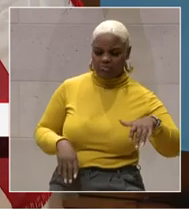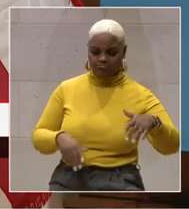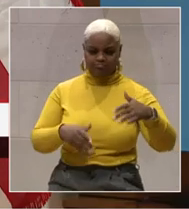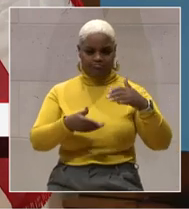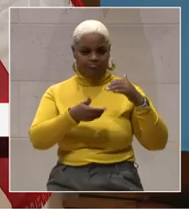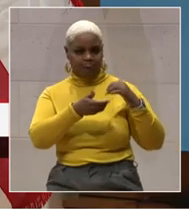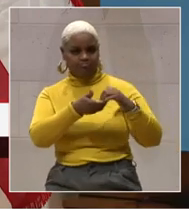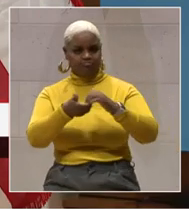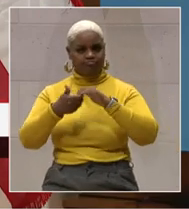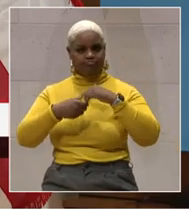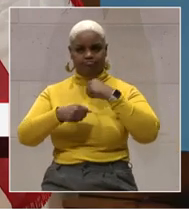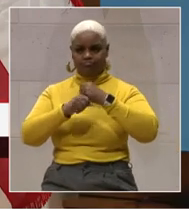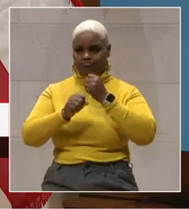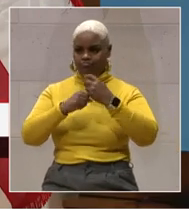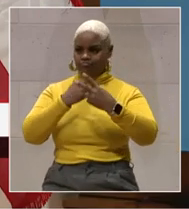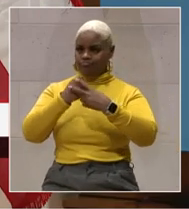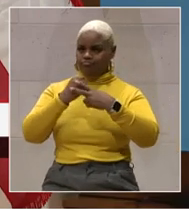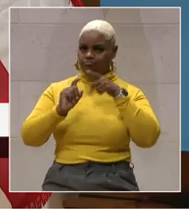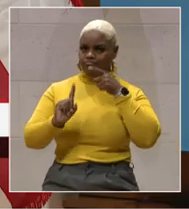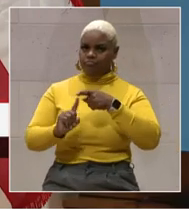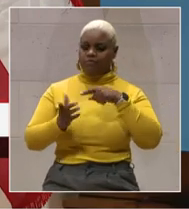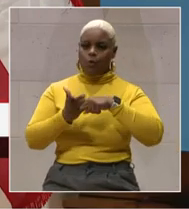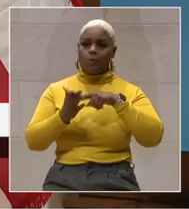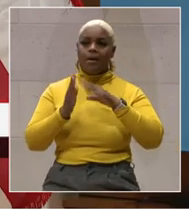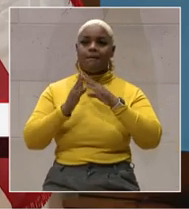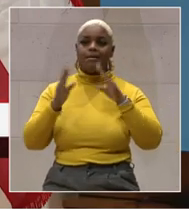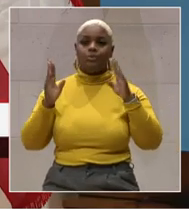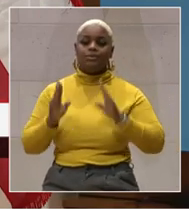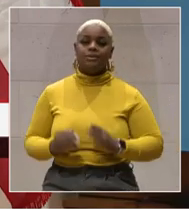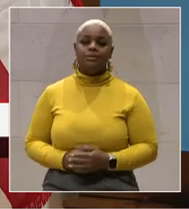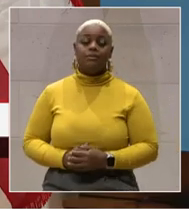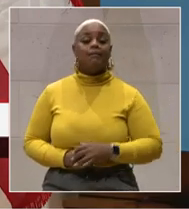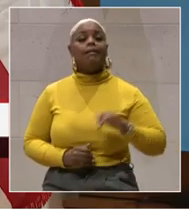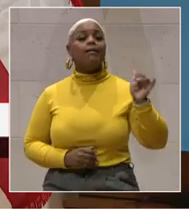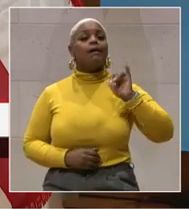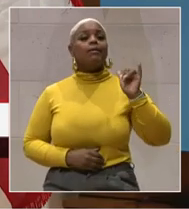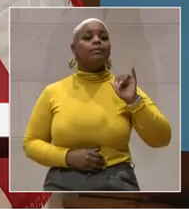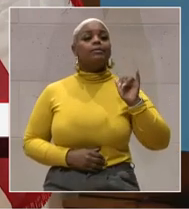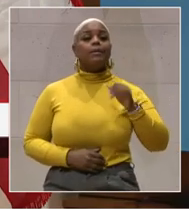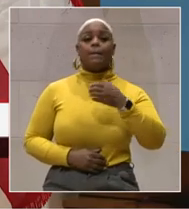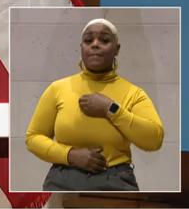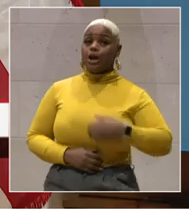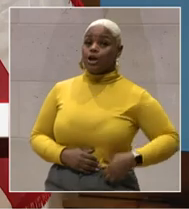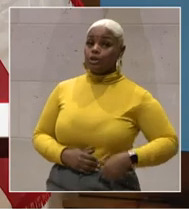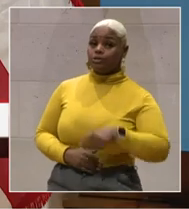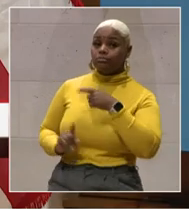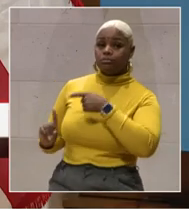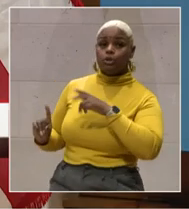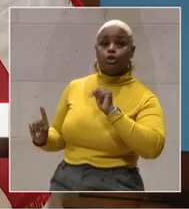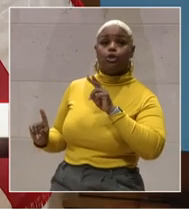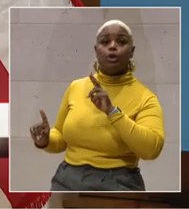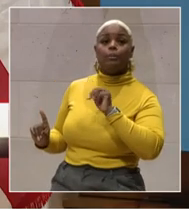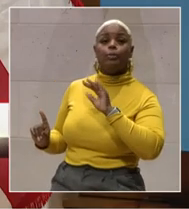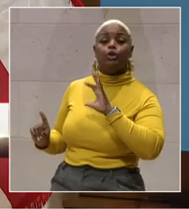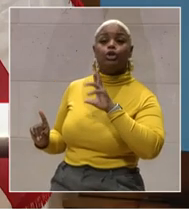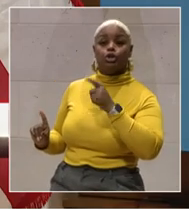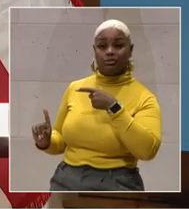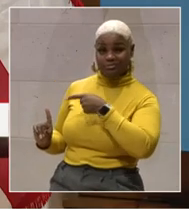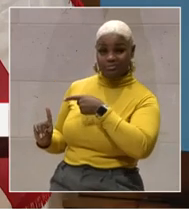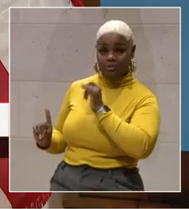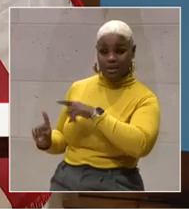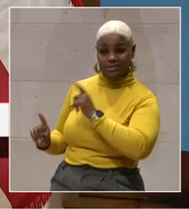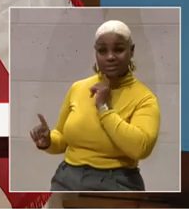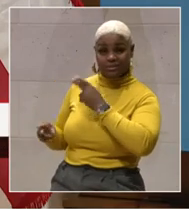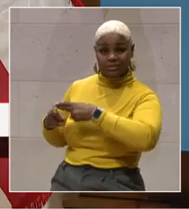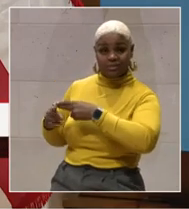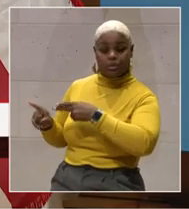housing. And as Mayor Nuremberg said earlier, to make sure that our people can afford good quality housing. We aim